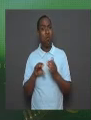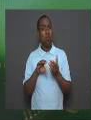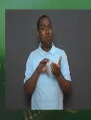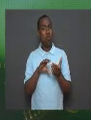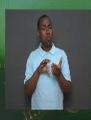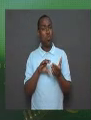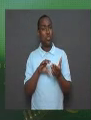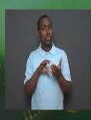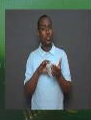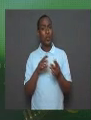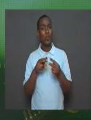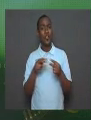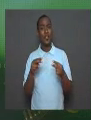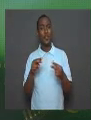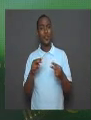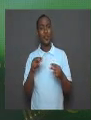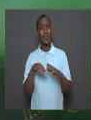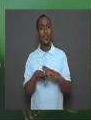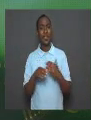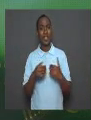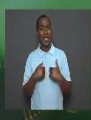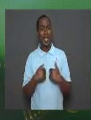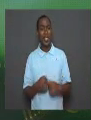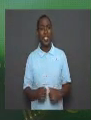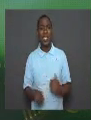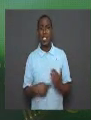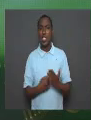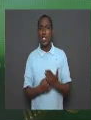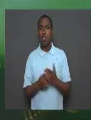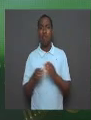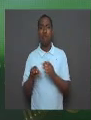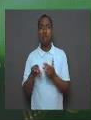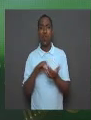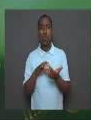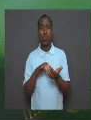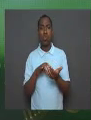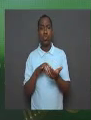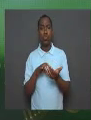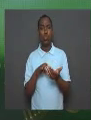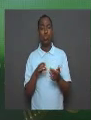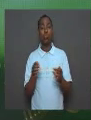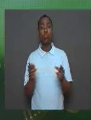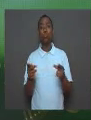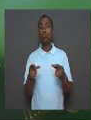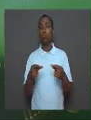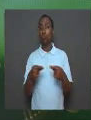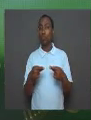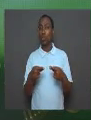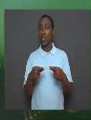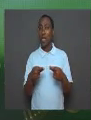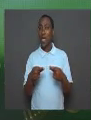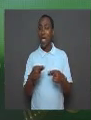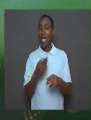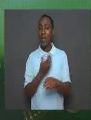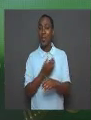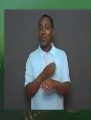of the vessels. This fluid fills the spaces between the cells of